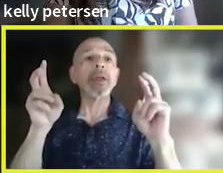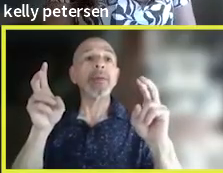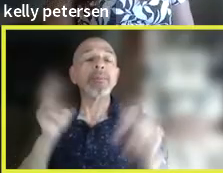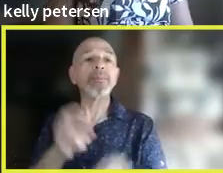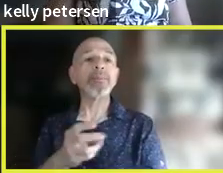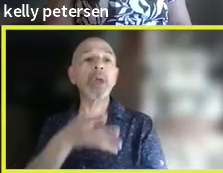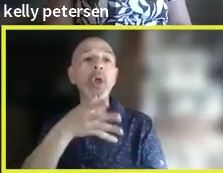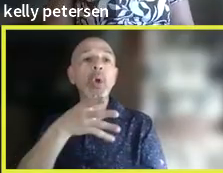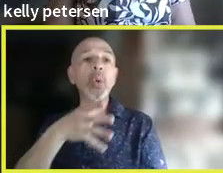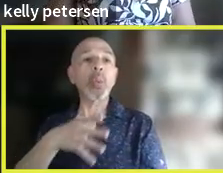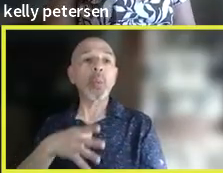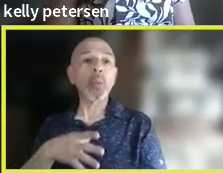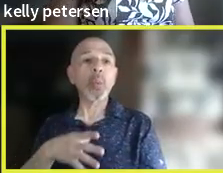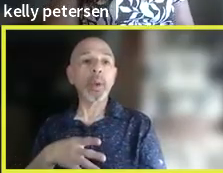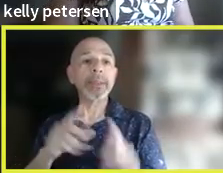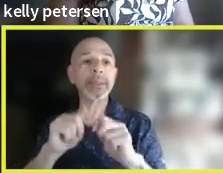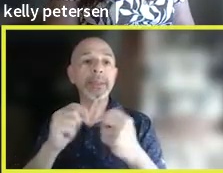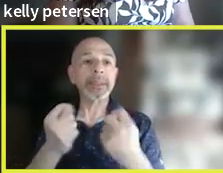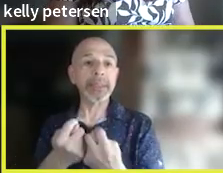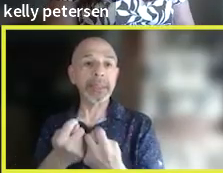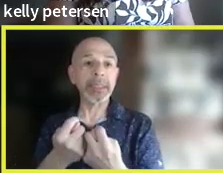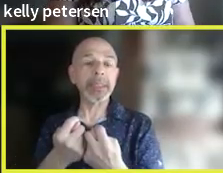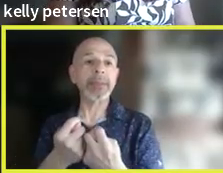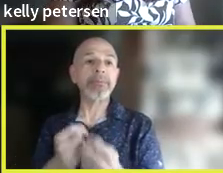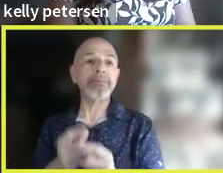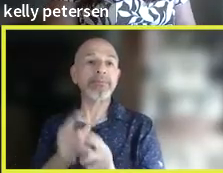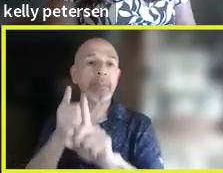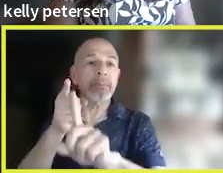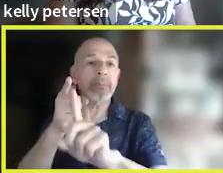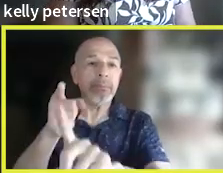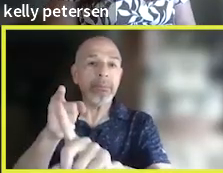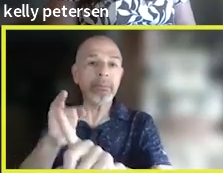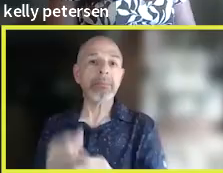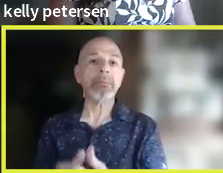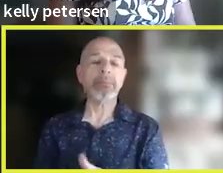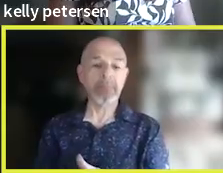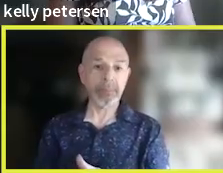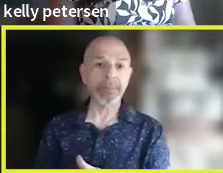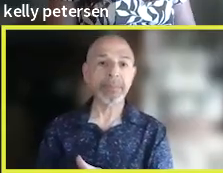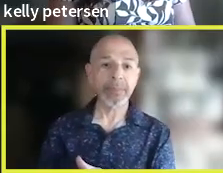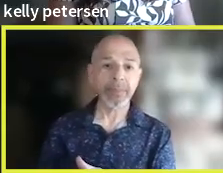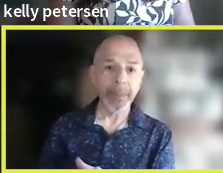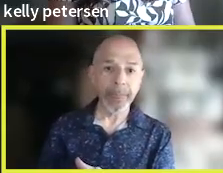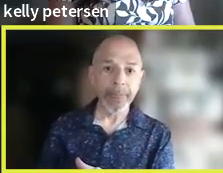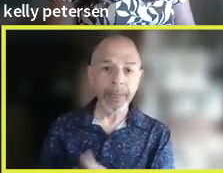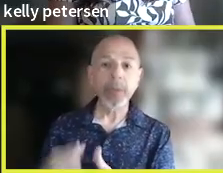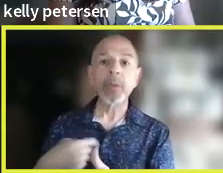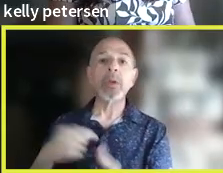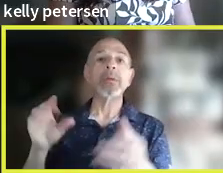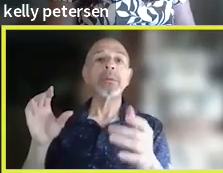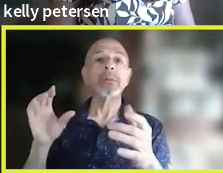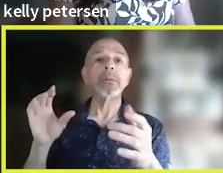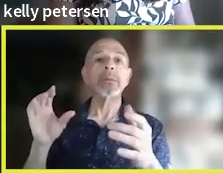a podcast of Nothing Without Us. And then talking about a